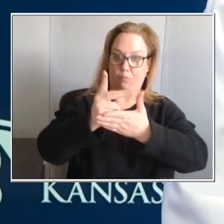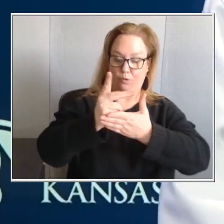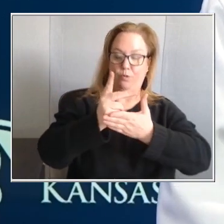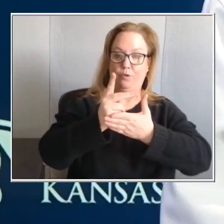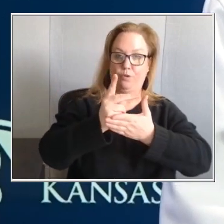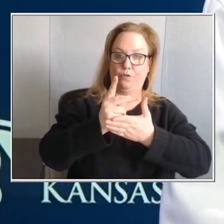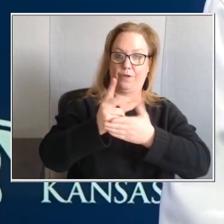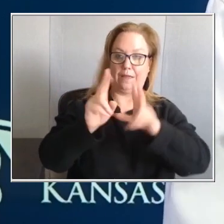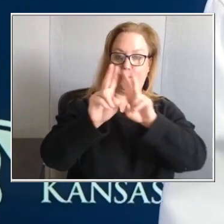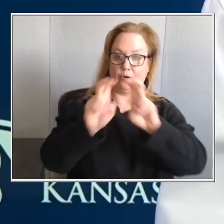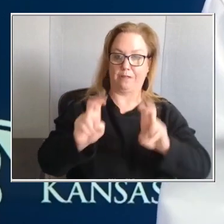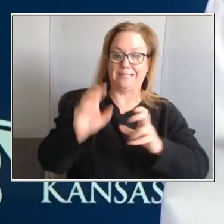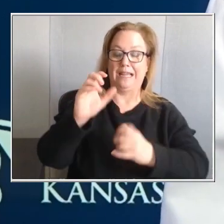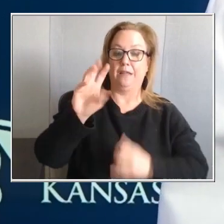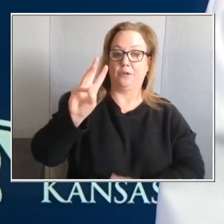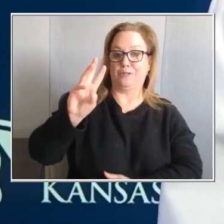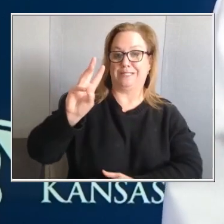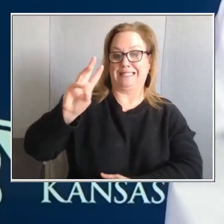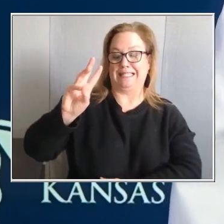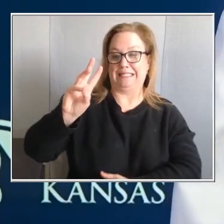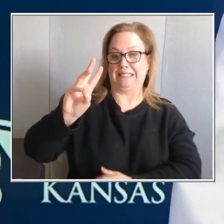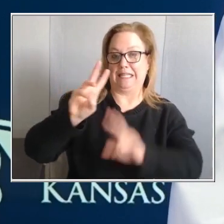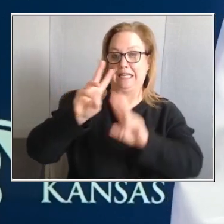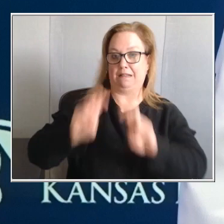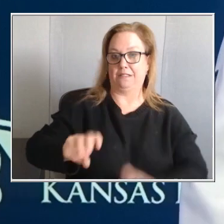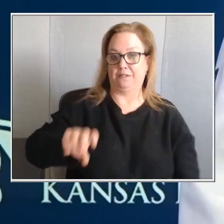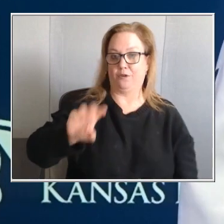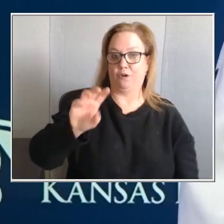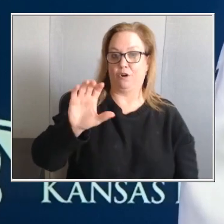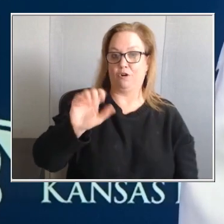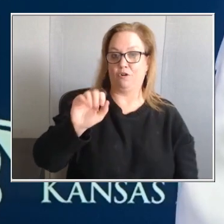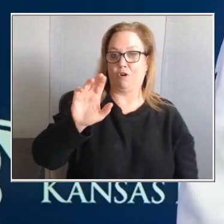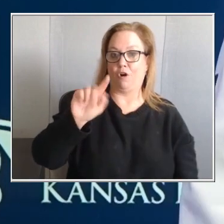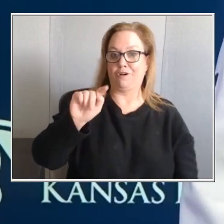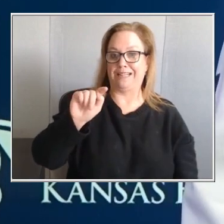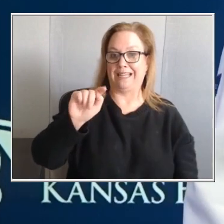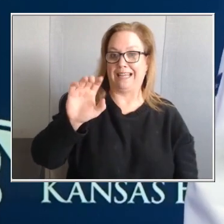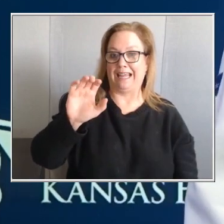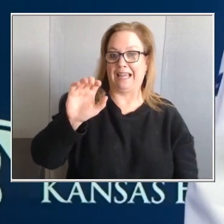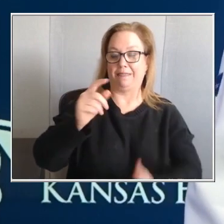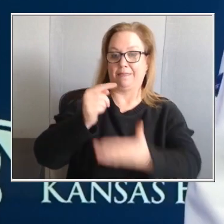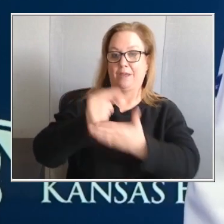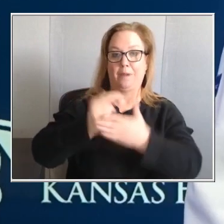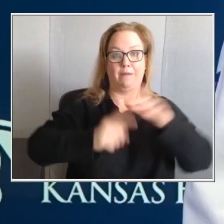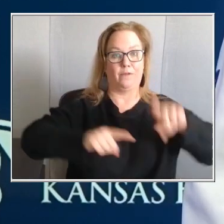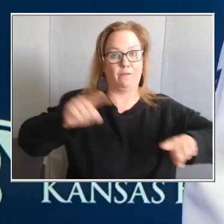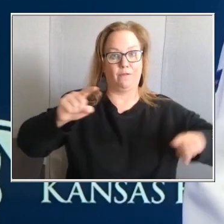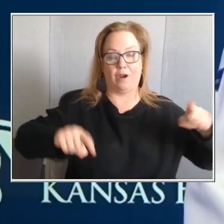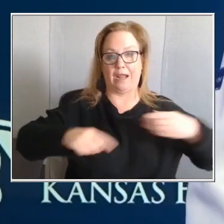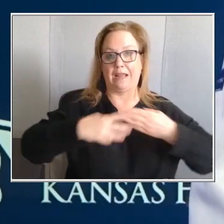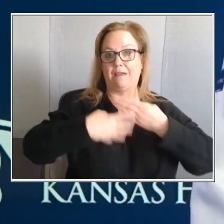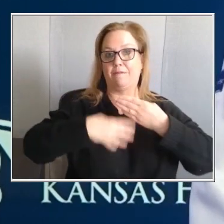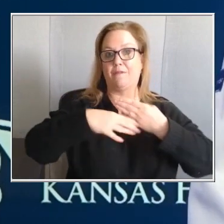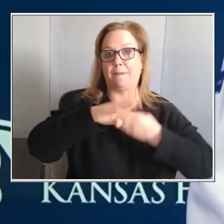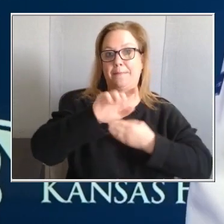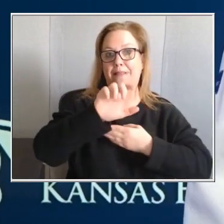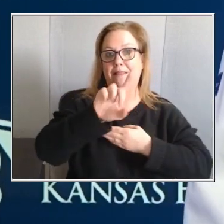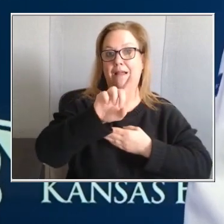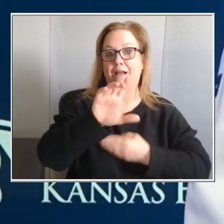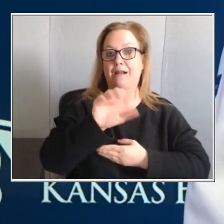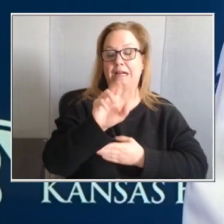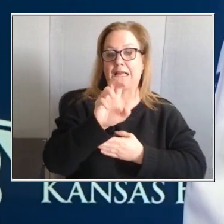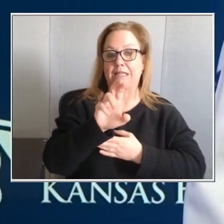now 6 indications for CAR T cell therapy available for a variety of different types of blood cancers, is to take the